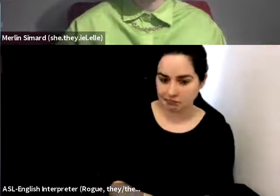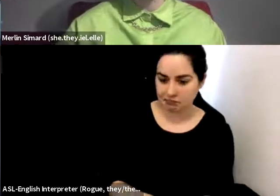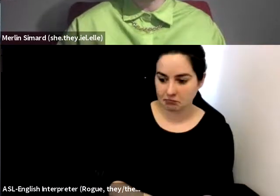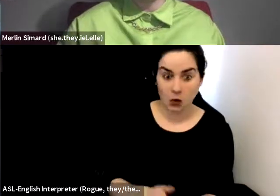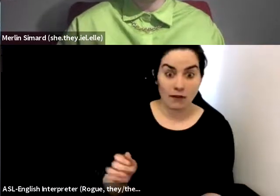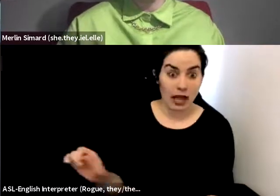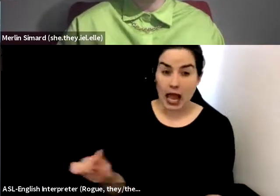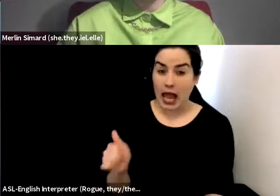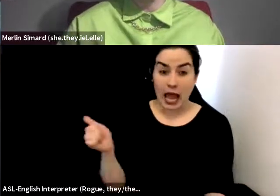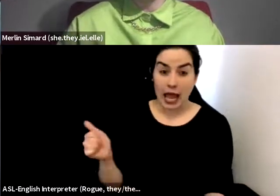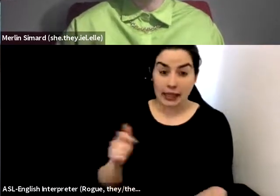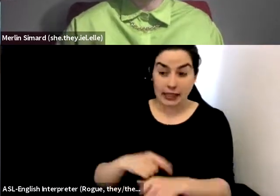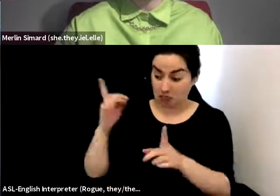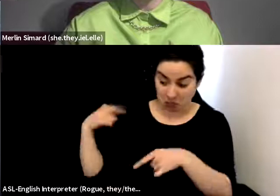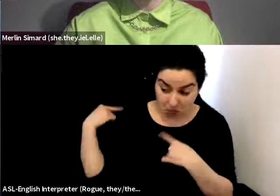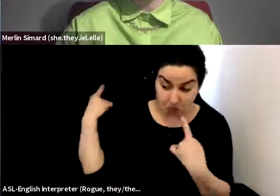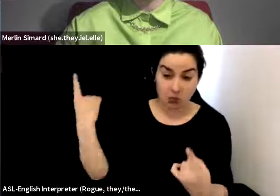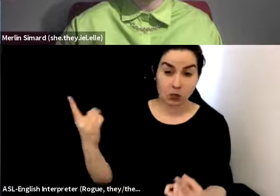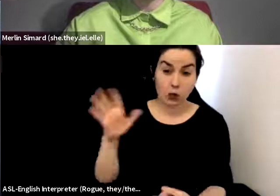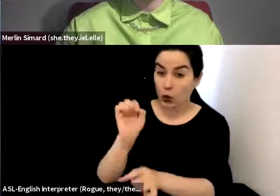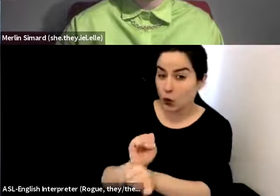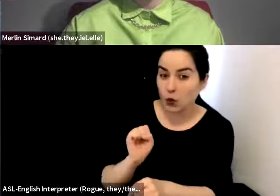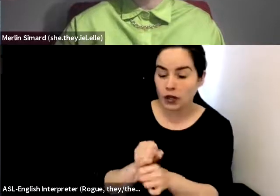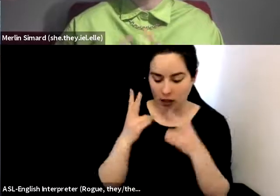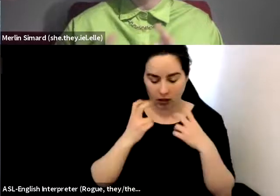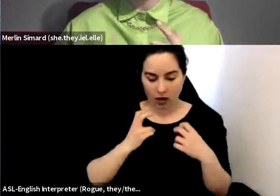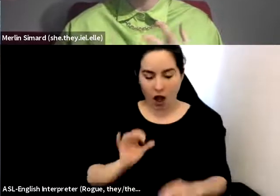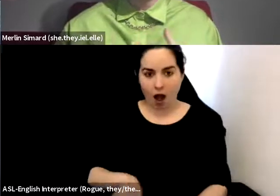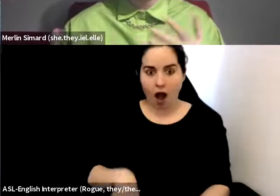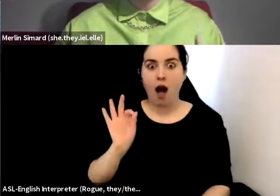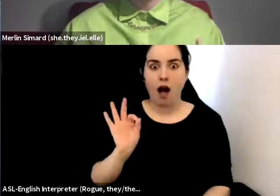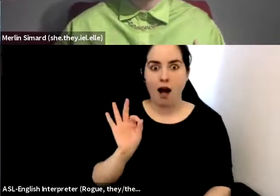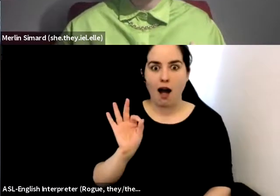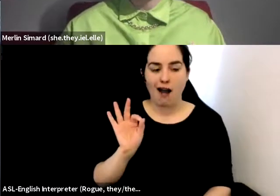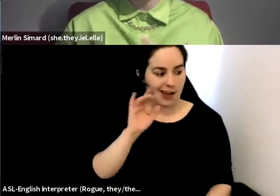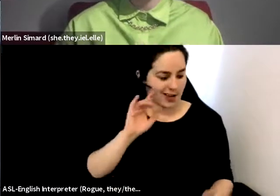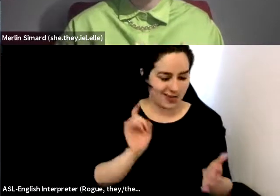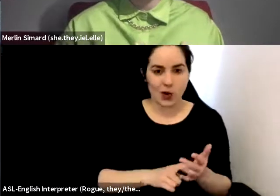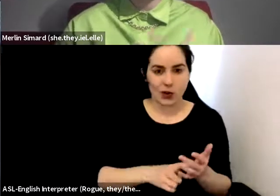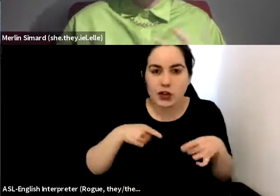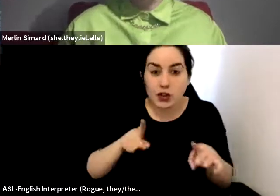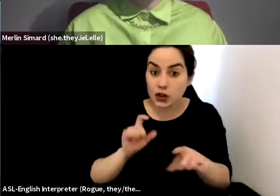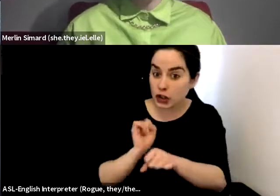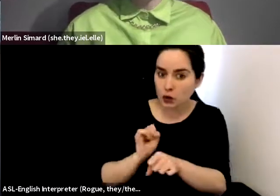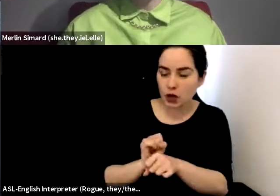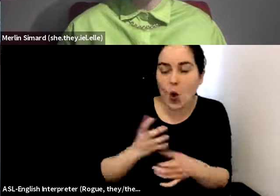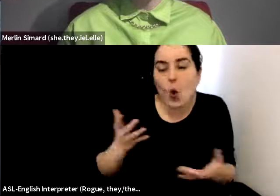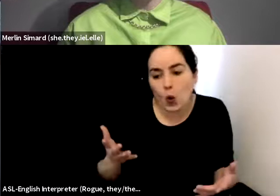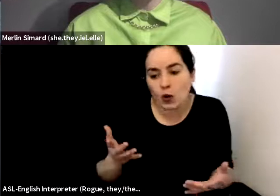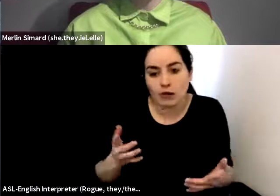that process within your own practices, or it was something that was already, that was always kind of like clear to